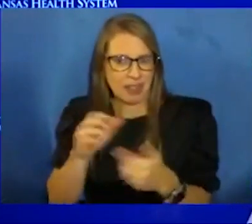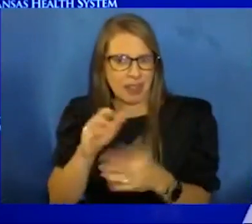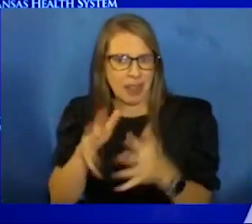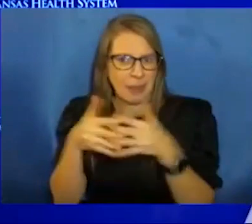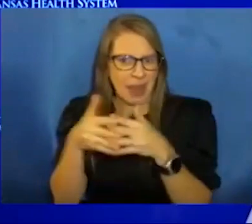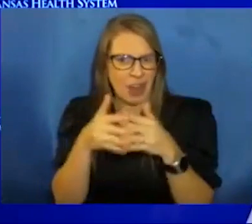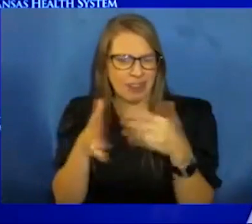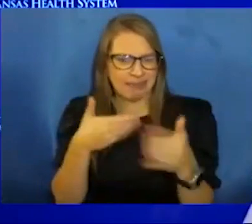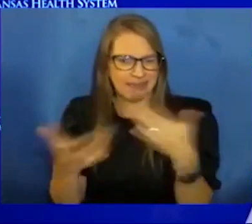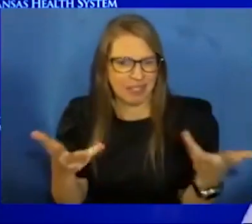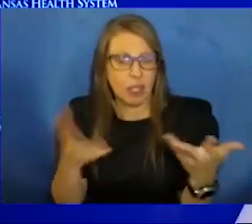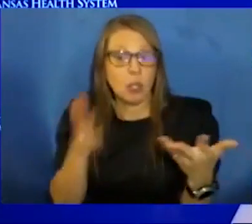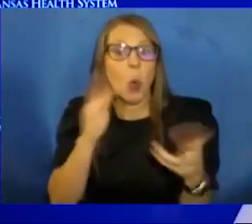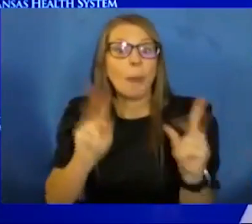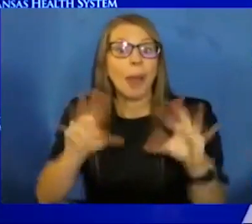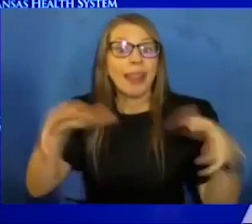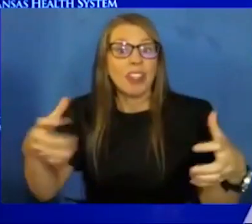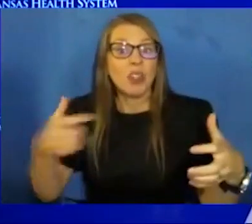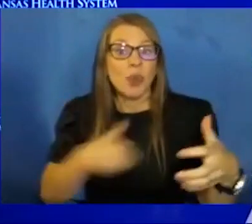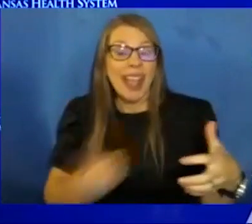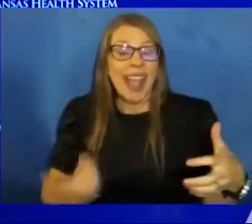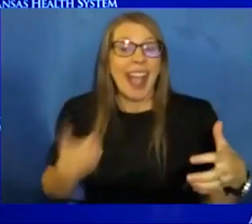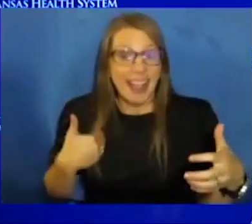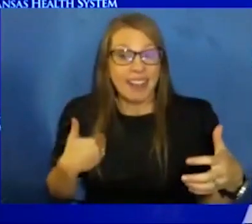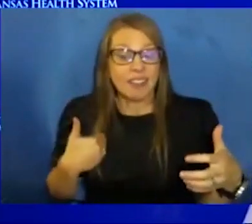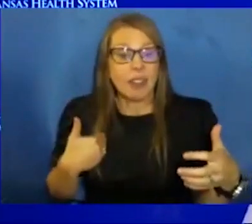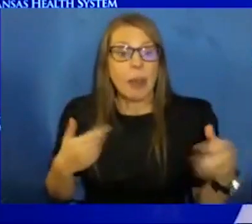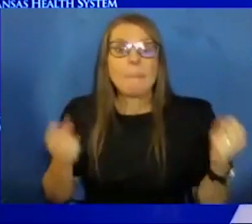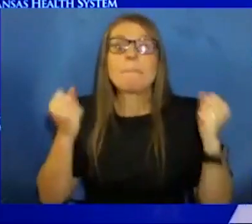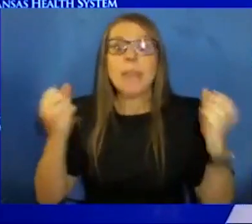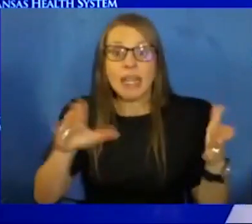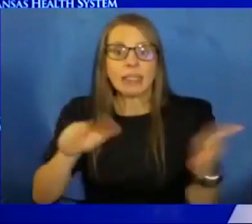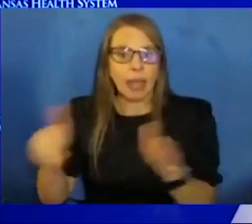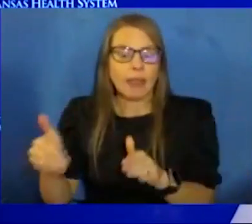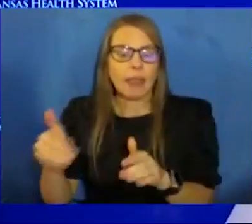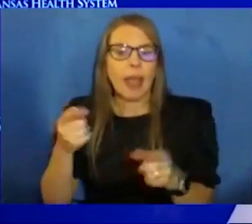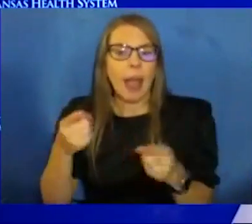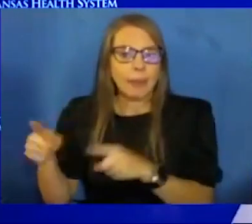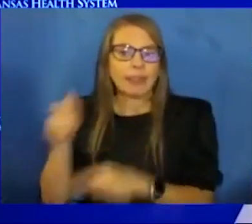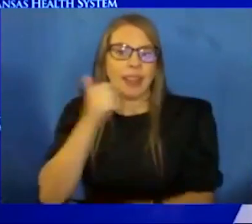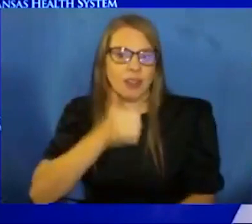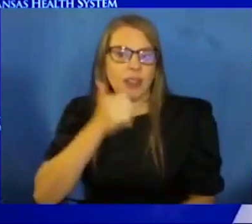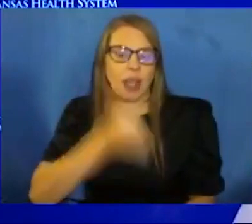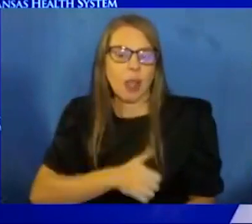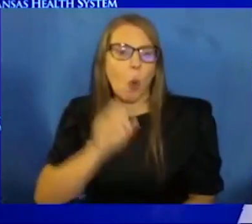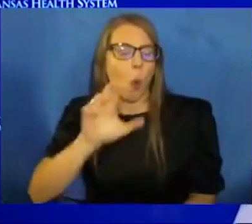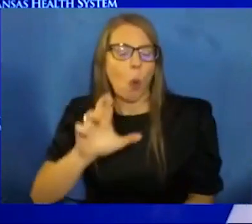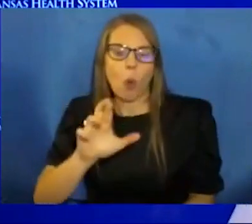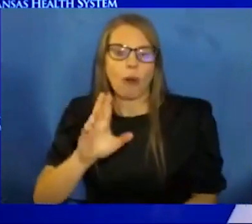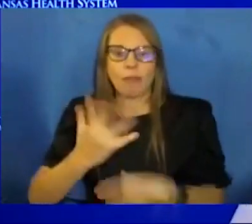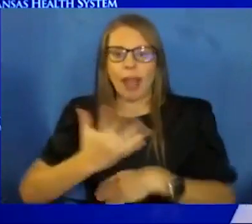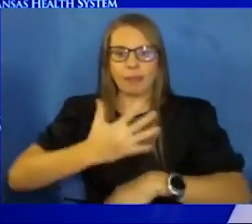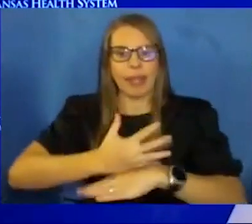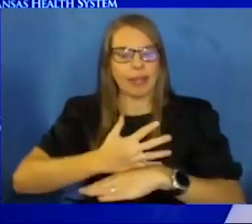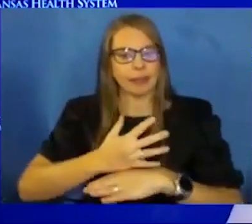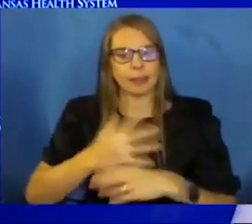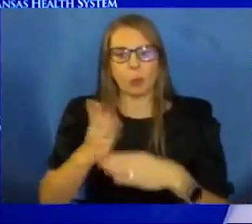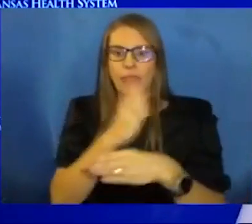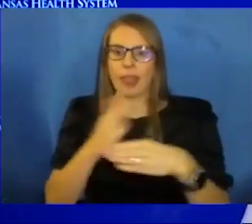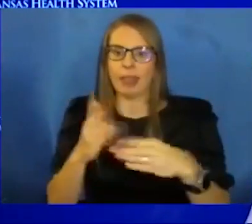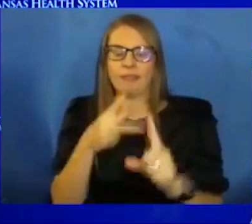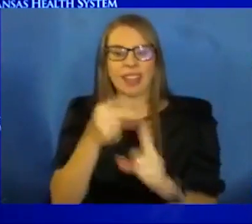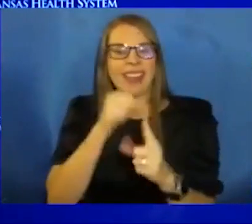are thousands of people that die every day, whether they get the vaccine or not, and the vaccine had nothing to do with it. So we just want some consistency